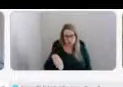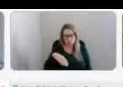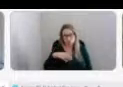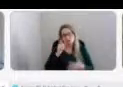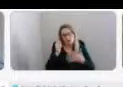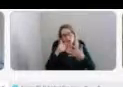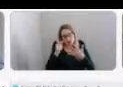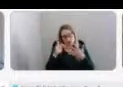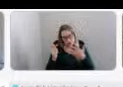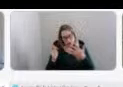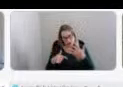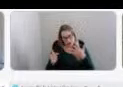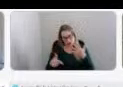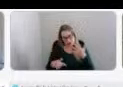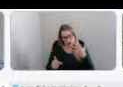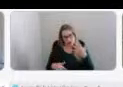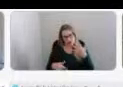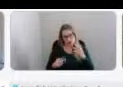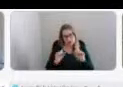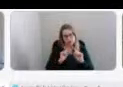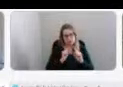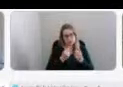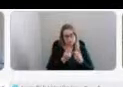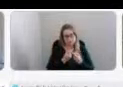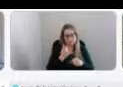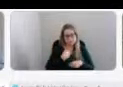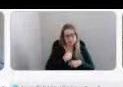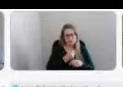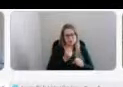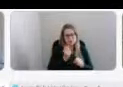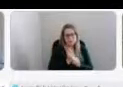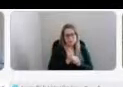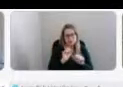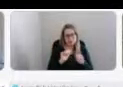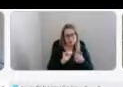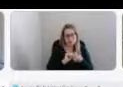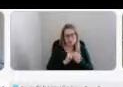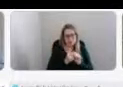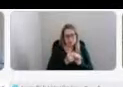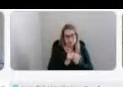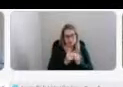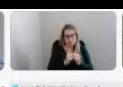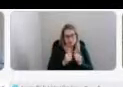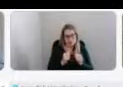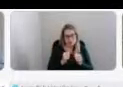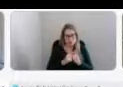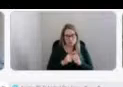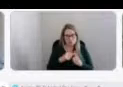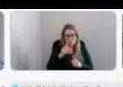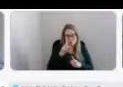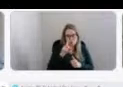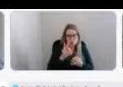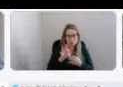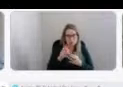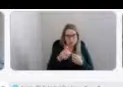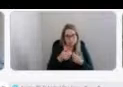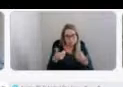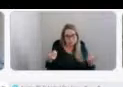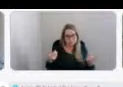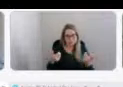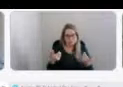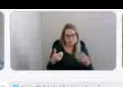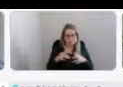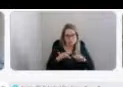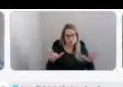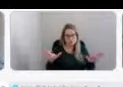adobes this mystery district makes very competitive with barely a one point spread between